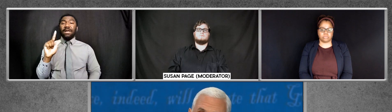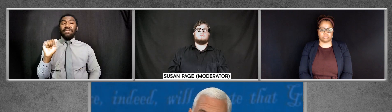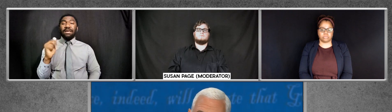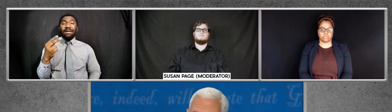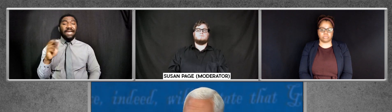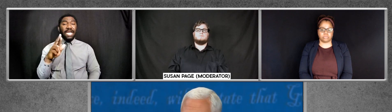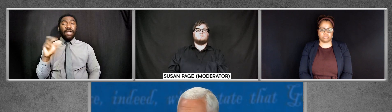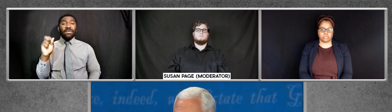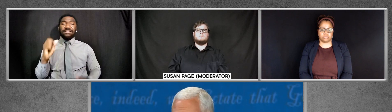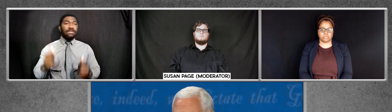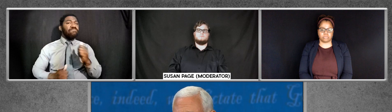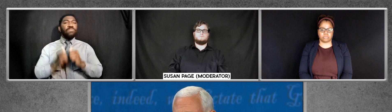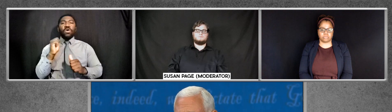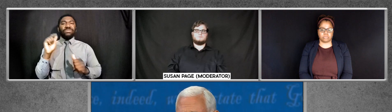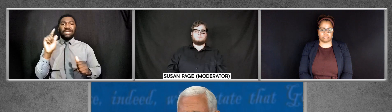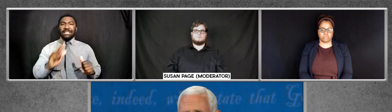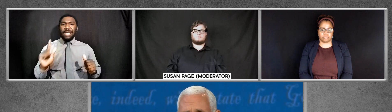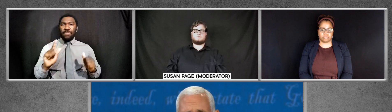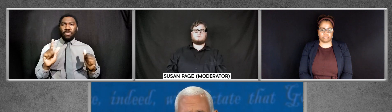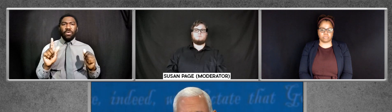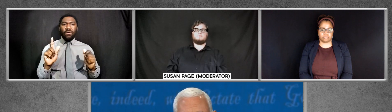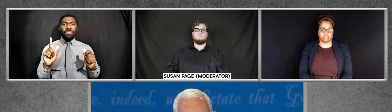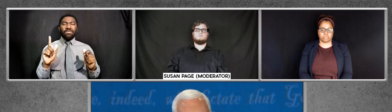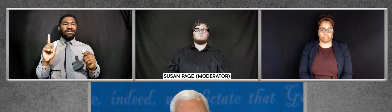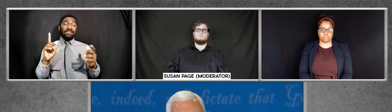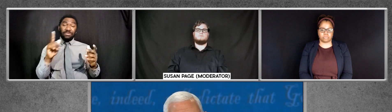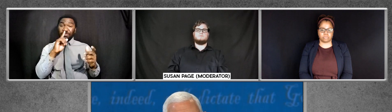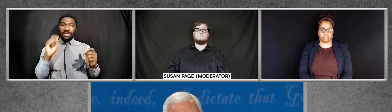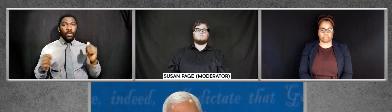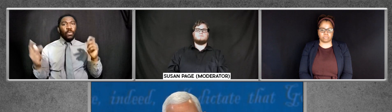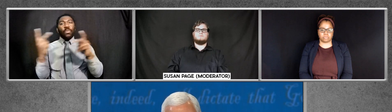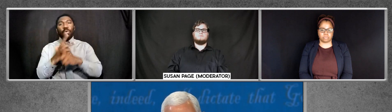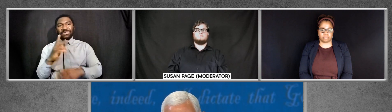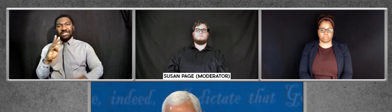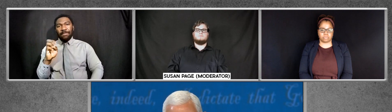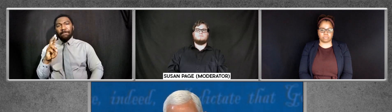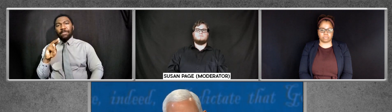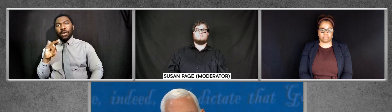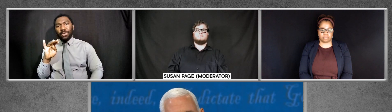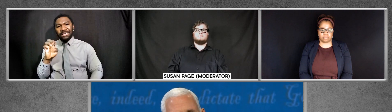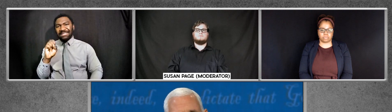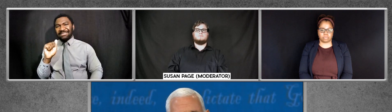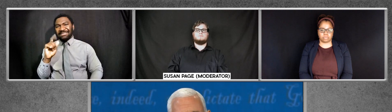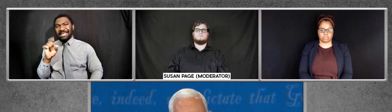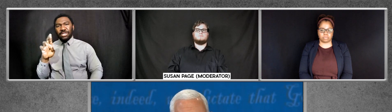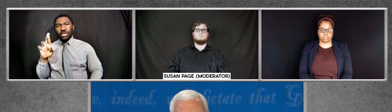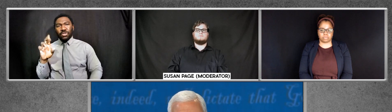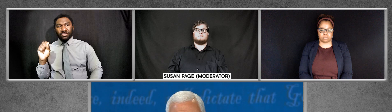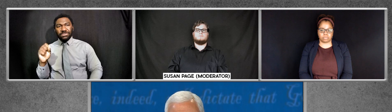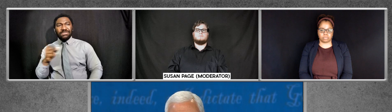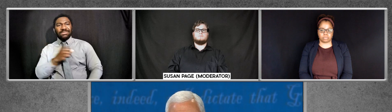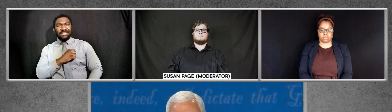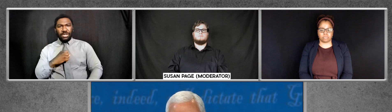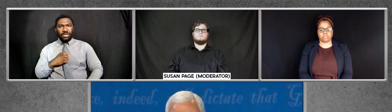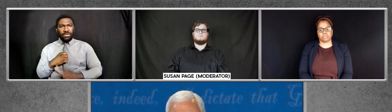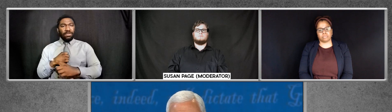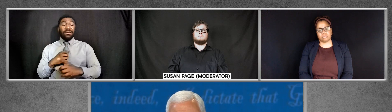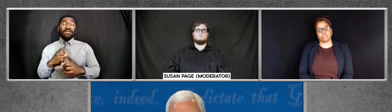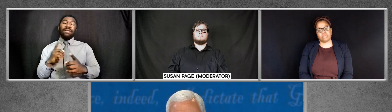Sanders, more liberal than any of the others in the United States Senate. So now, with regard to China,